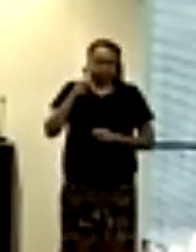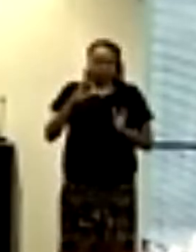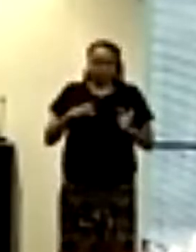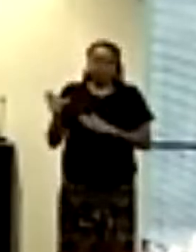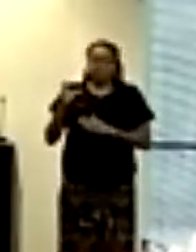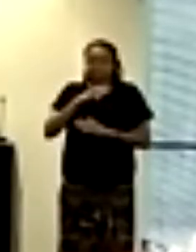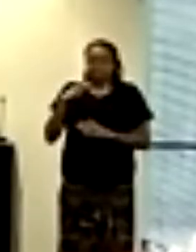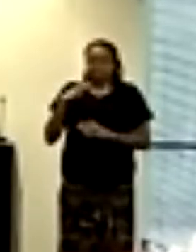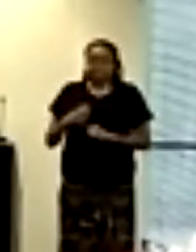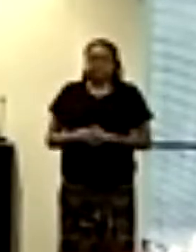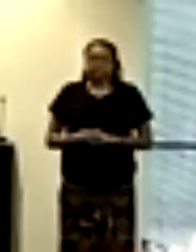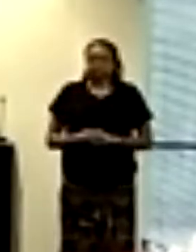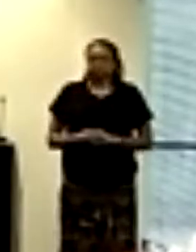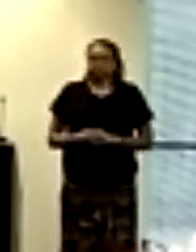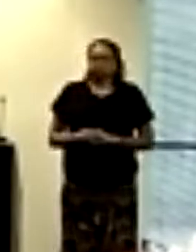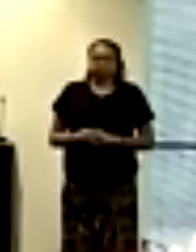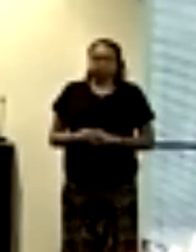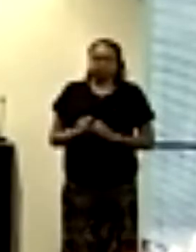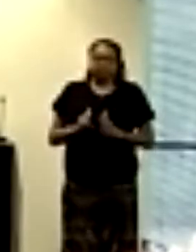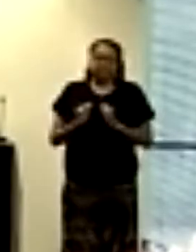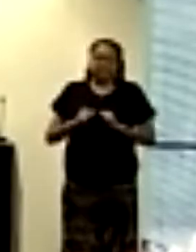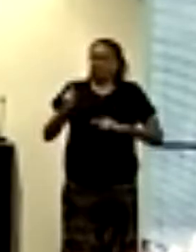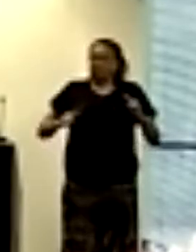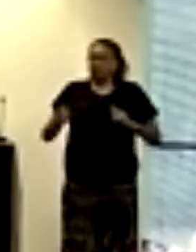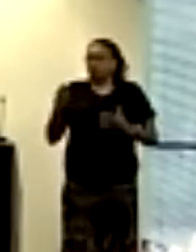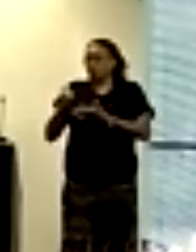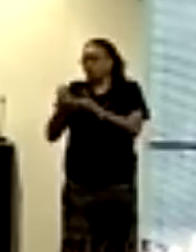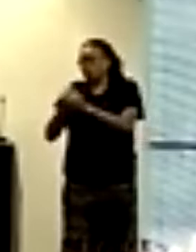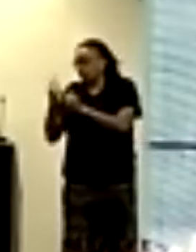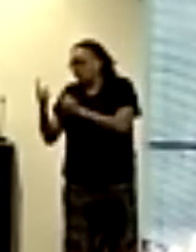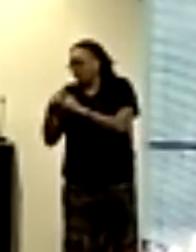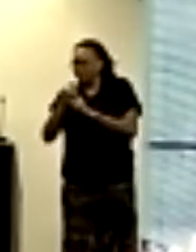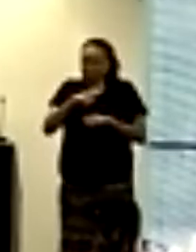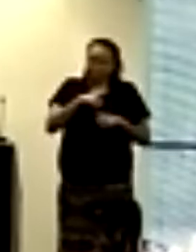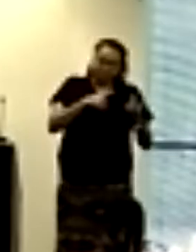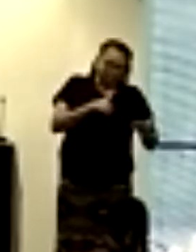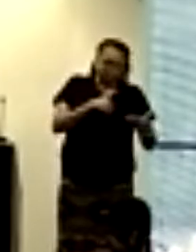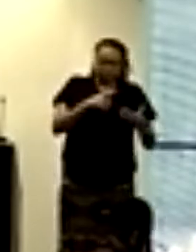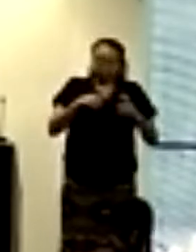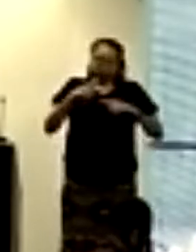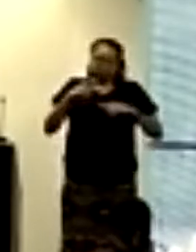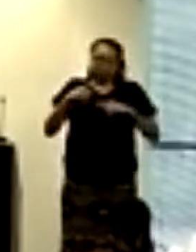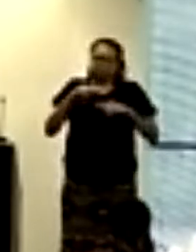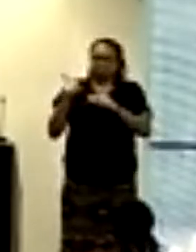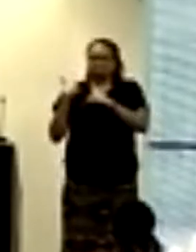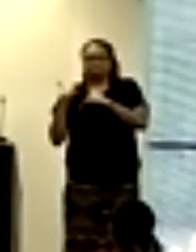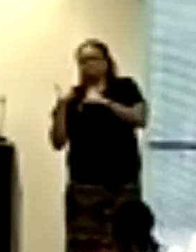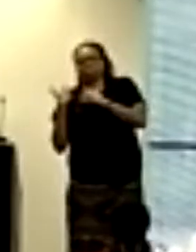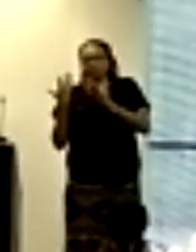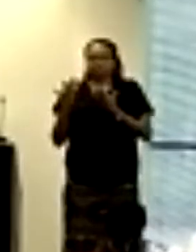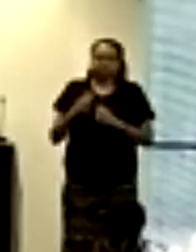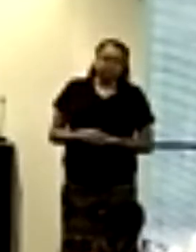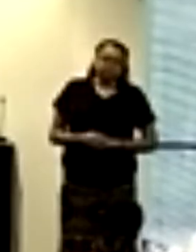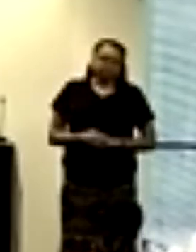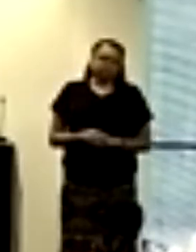committees as needed, and that could vary. So maybe you help planning with one, but you don't help planning the next one. So it's not full